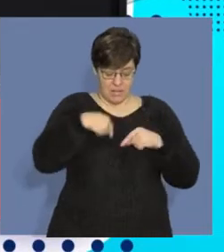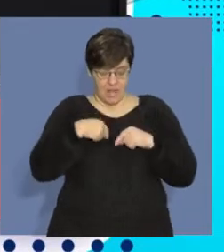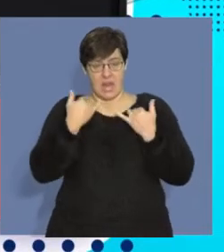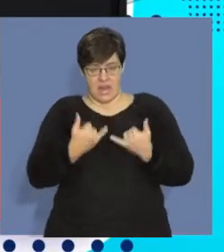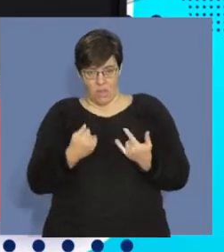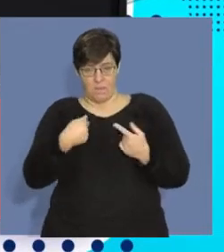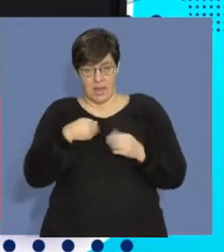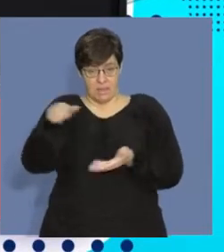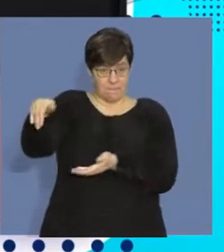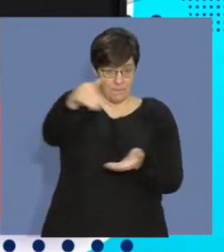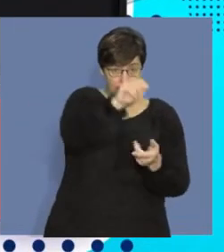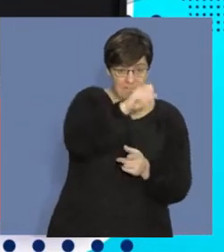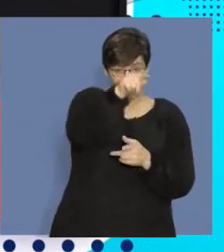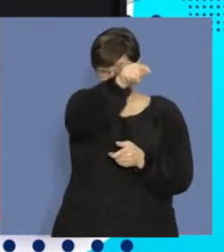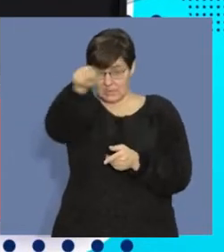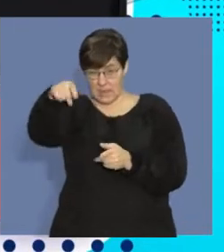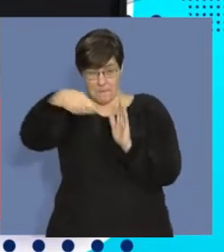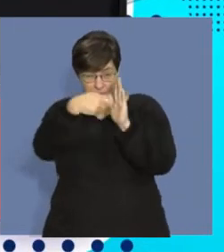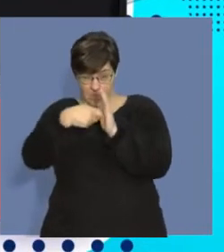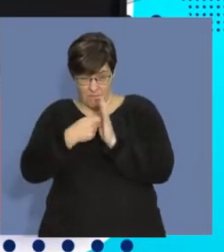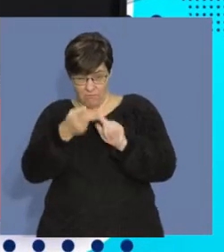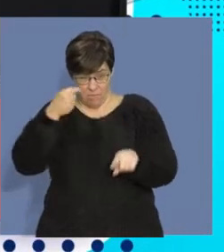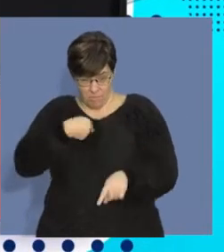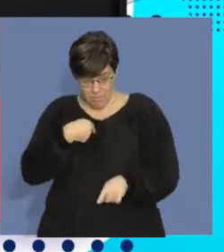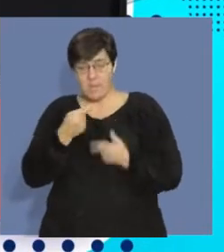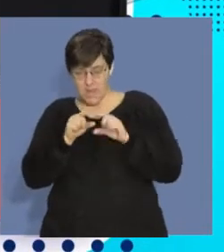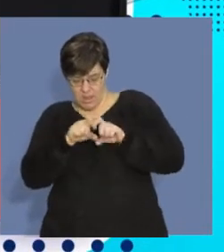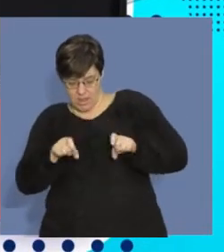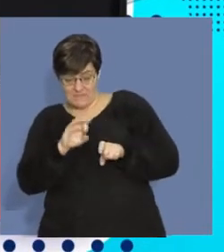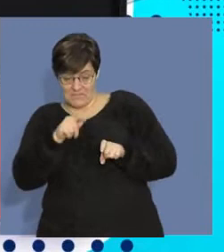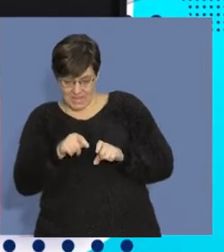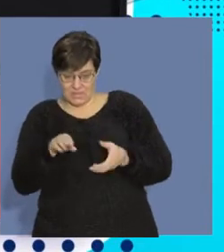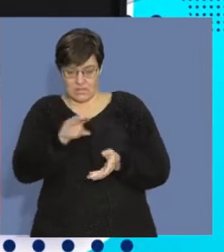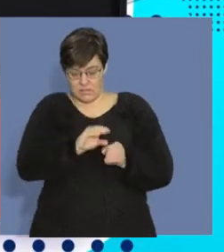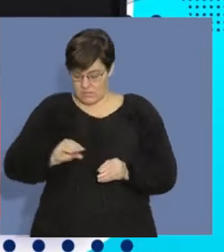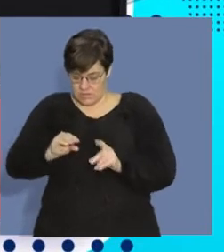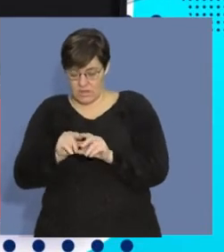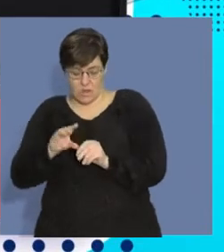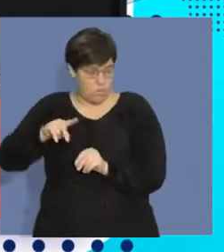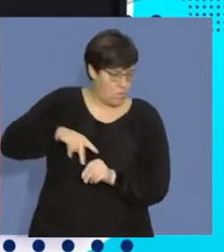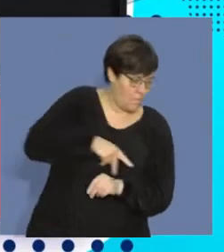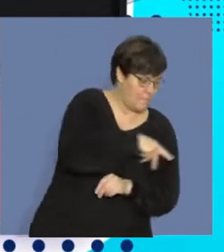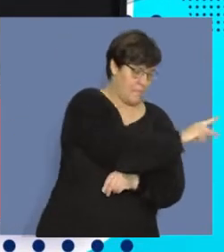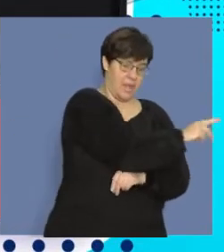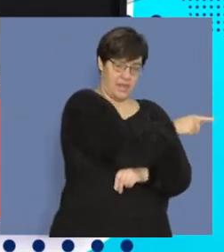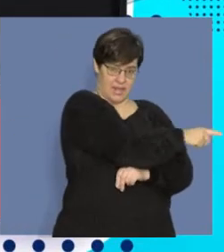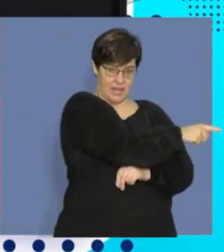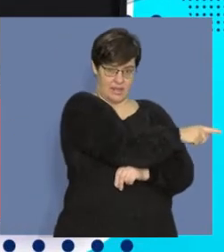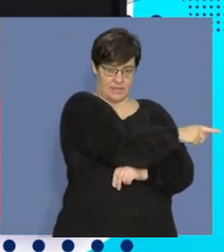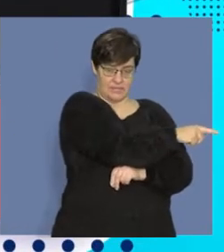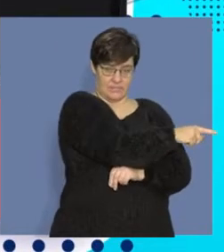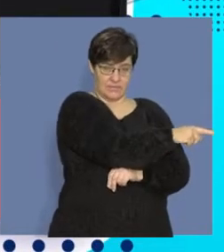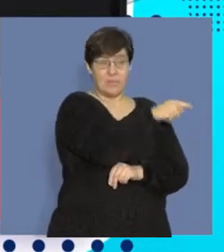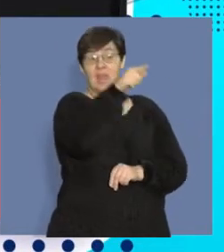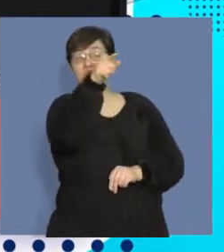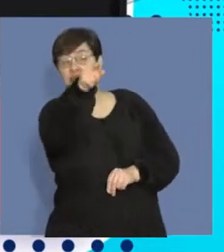vendor meaning they act as an agent on behalf of sars so yes they pay that but they claim